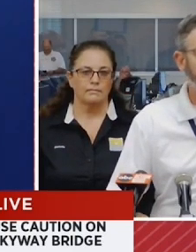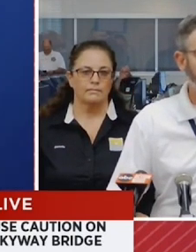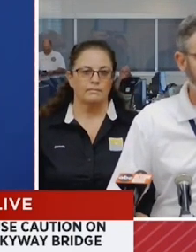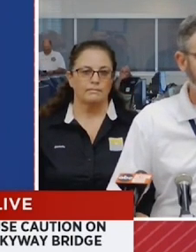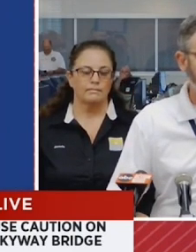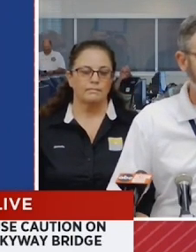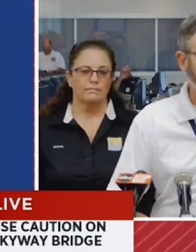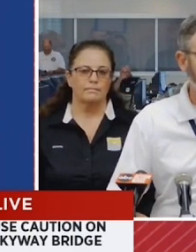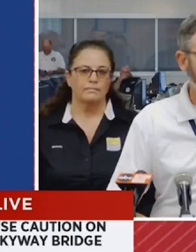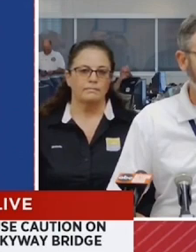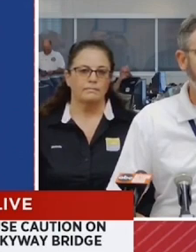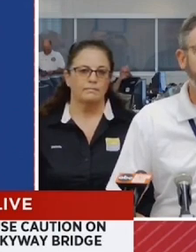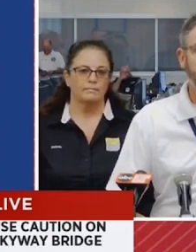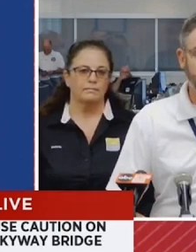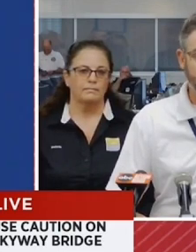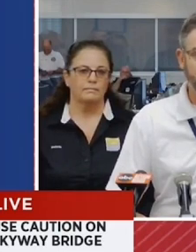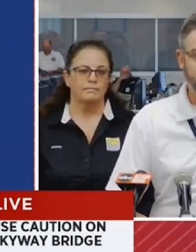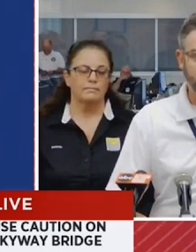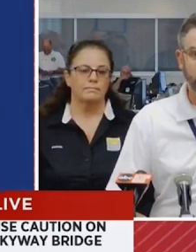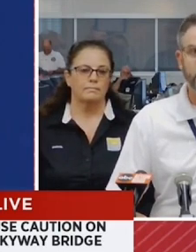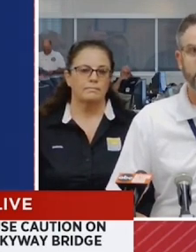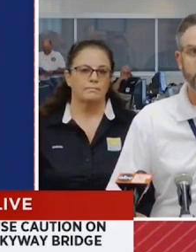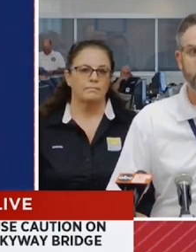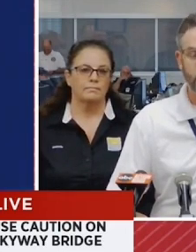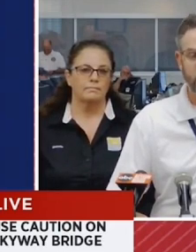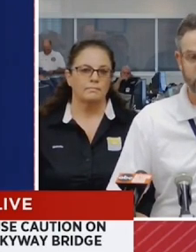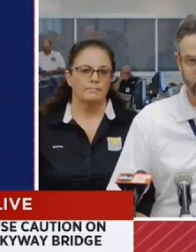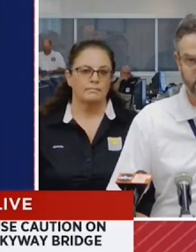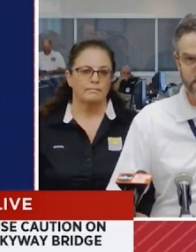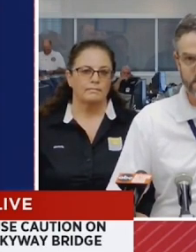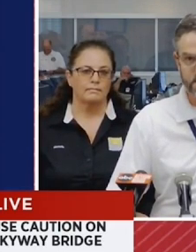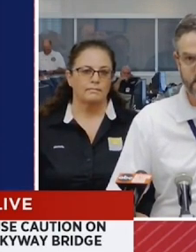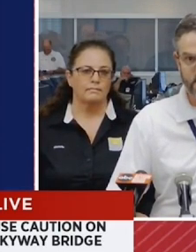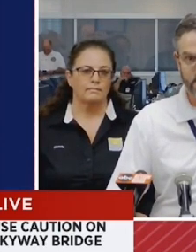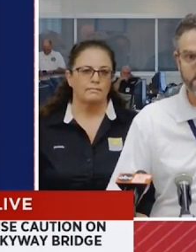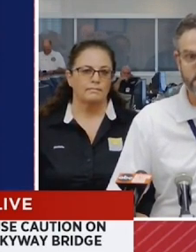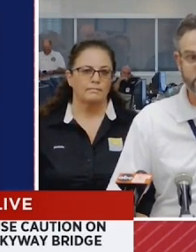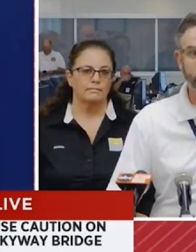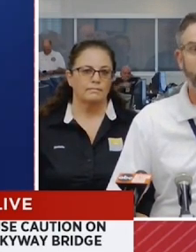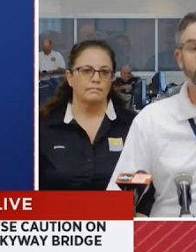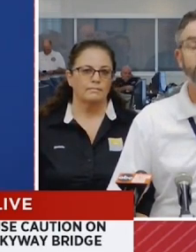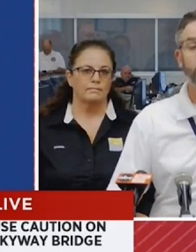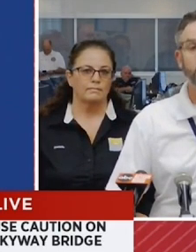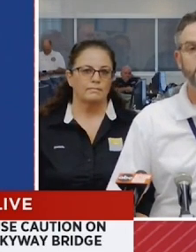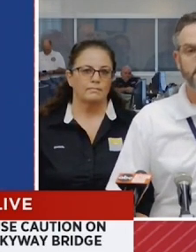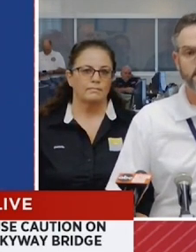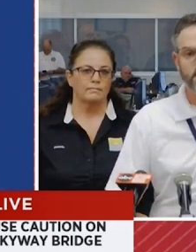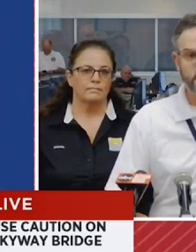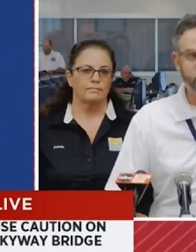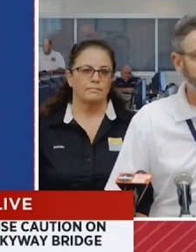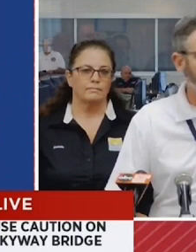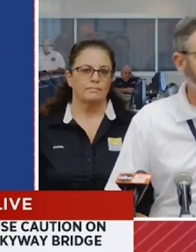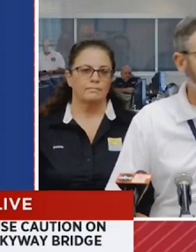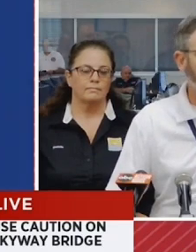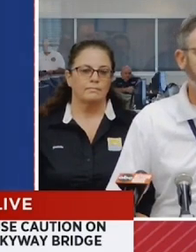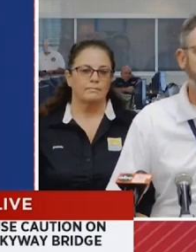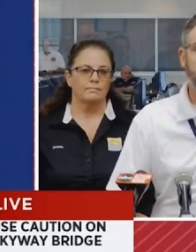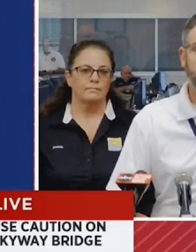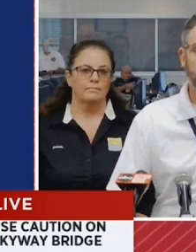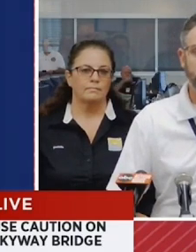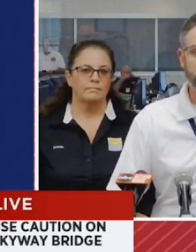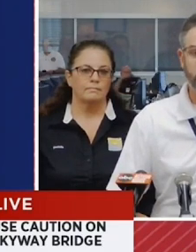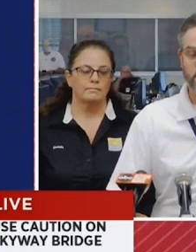warnings, and if you have not evacuated, please make a plan and get out of there. This is 6 to 9 foot potential storm